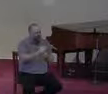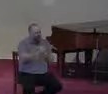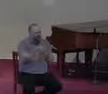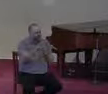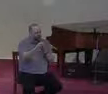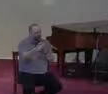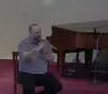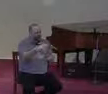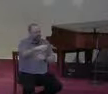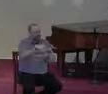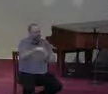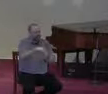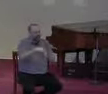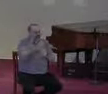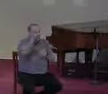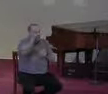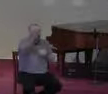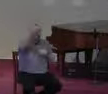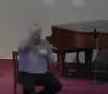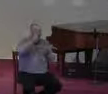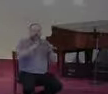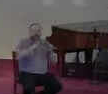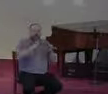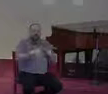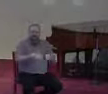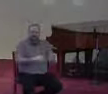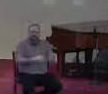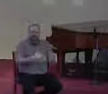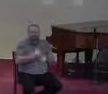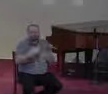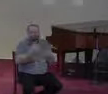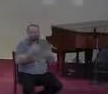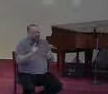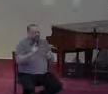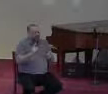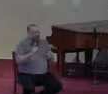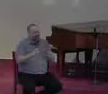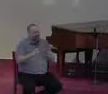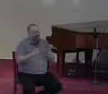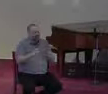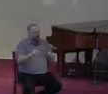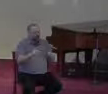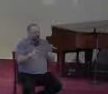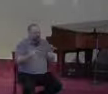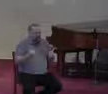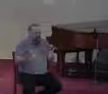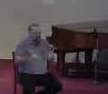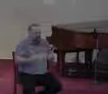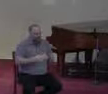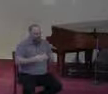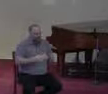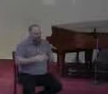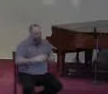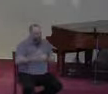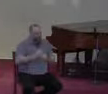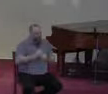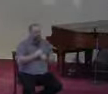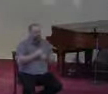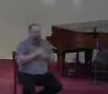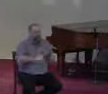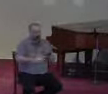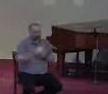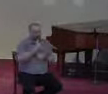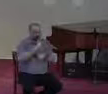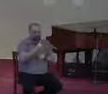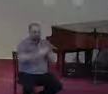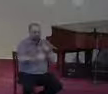part of God's household, I want to give you the opportunity right now to make what truly is